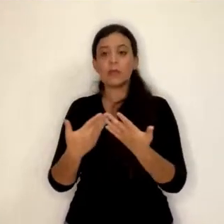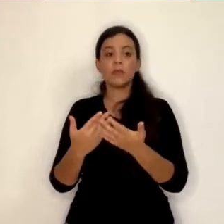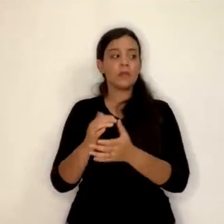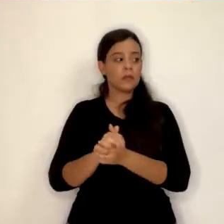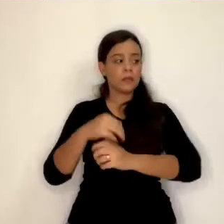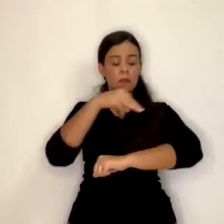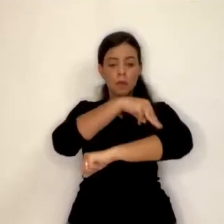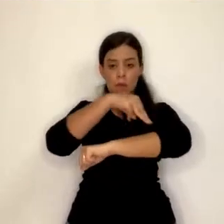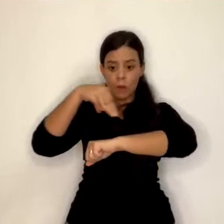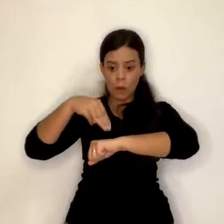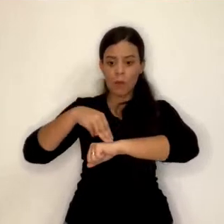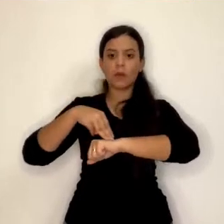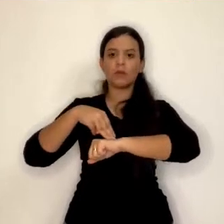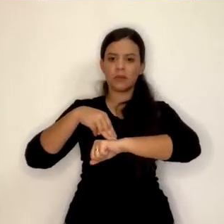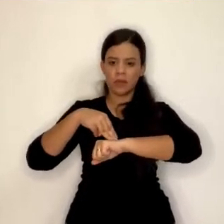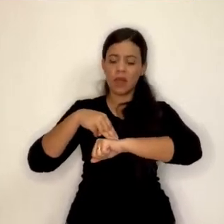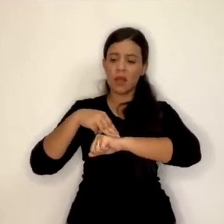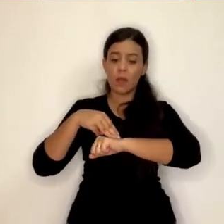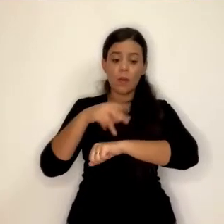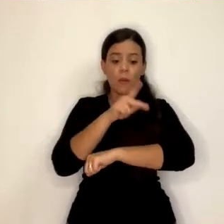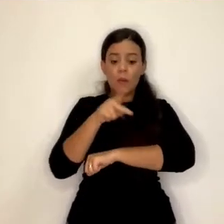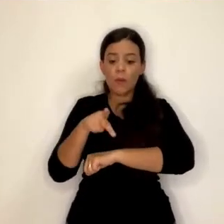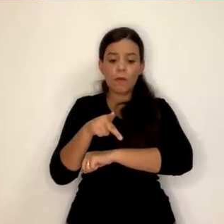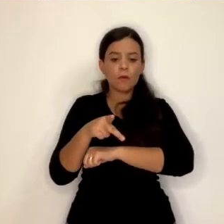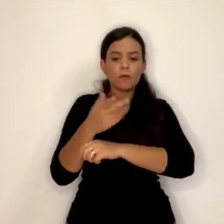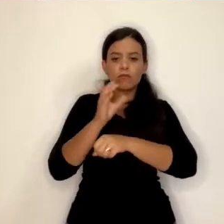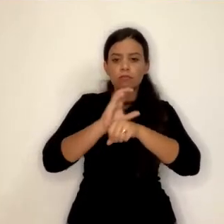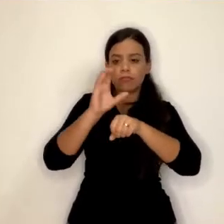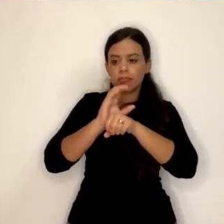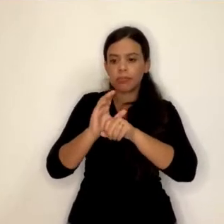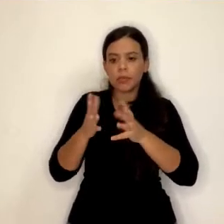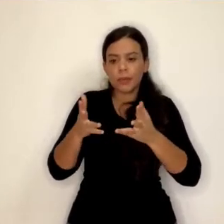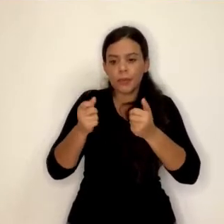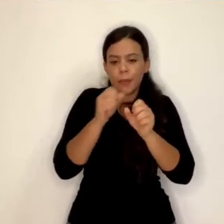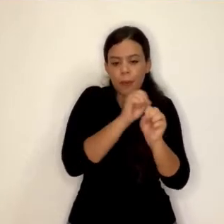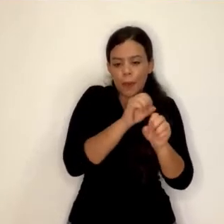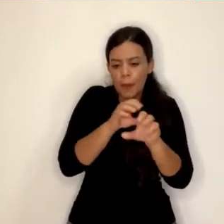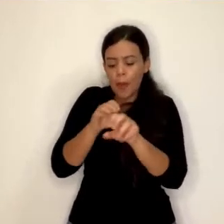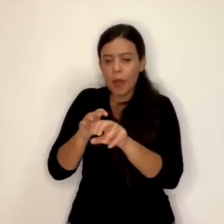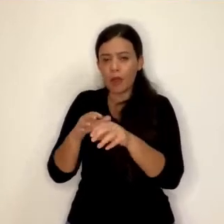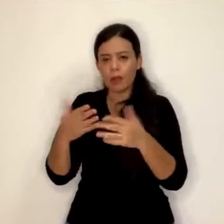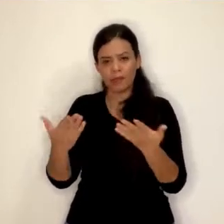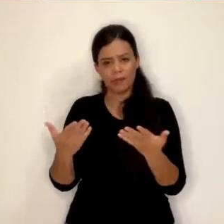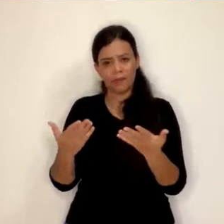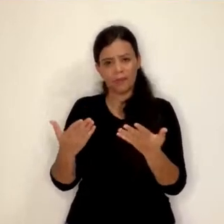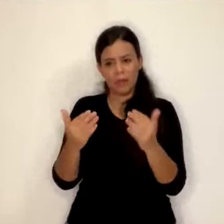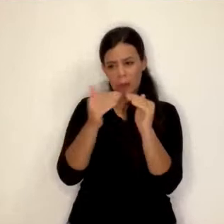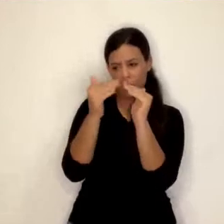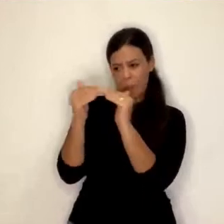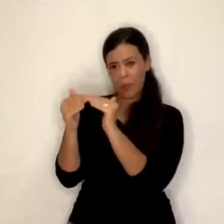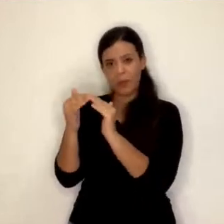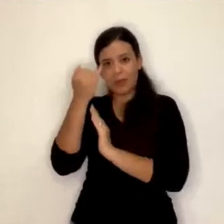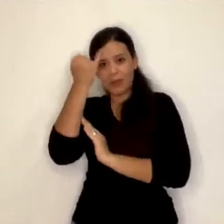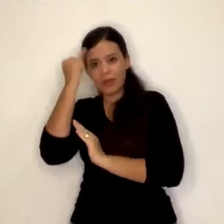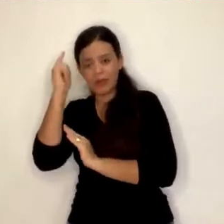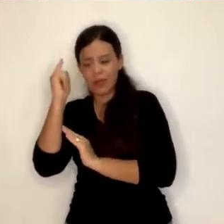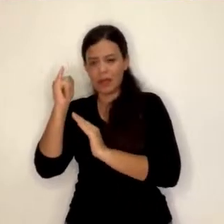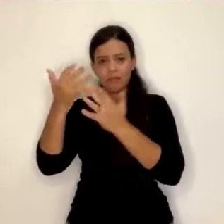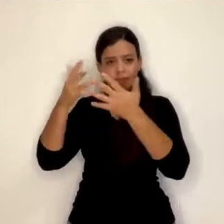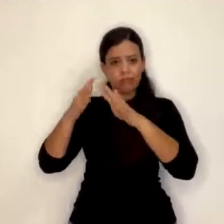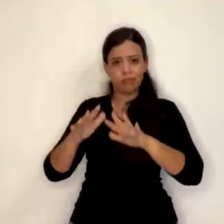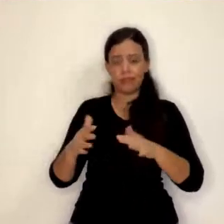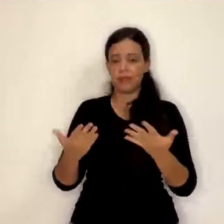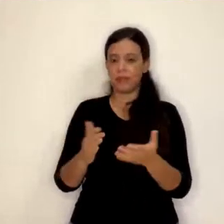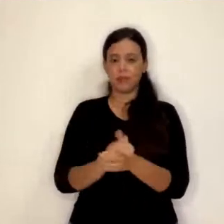schools, which are the real troops, we start to then improvise with notions that have no